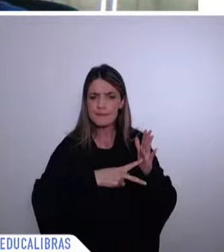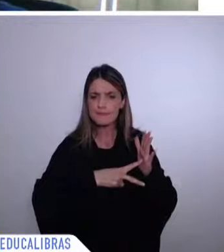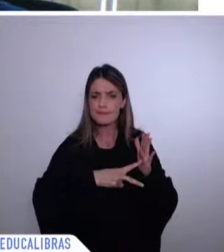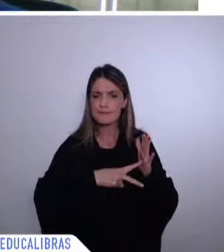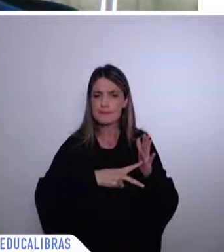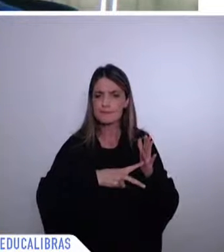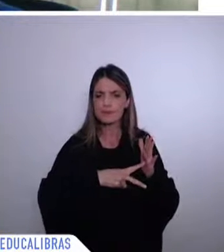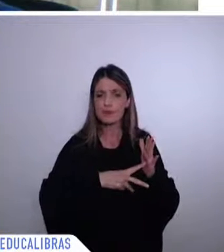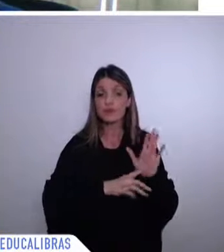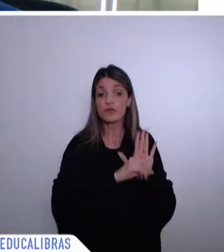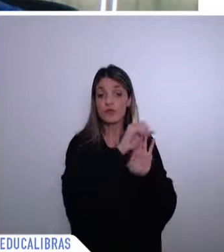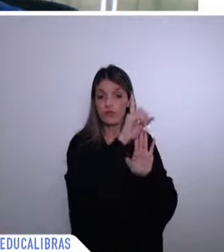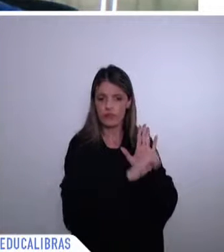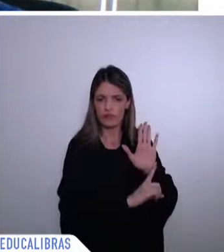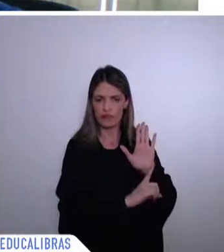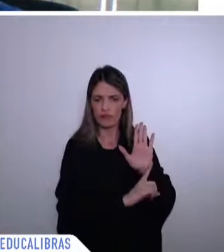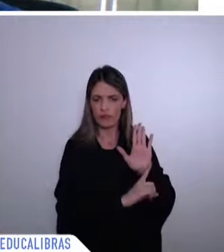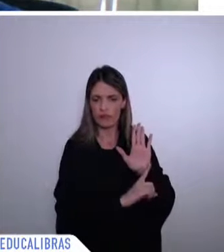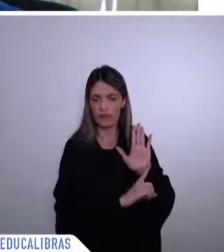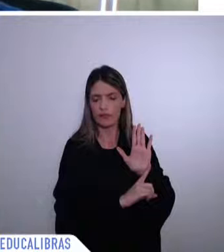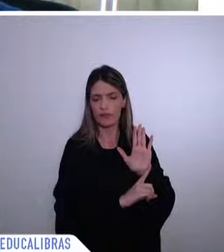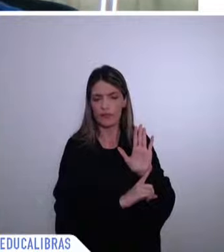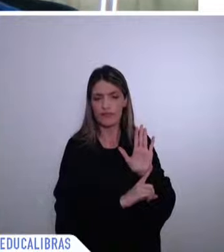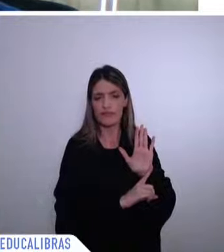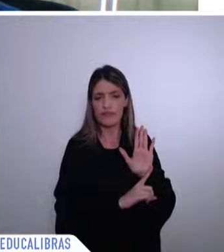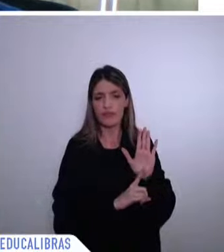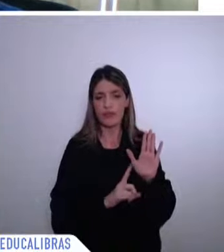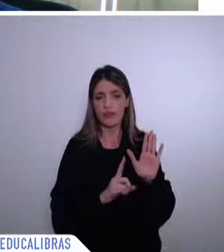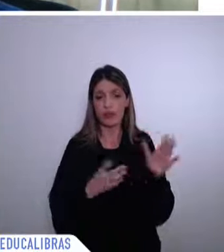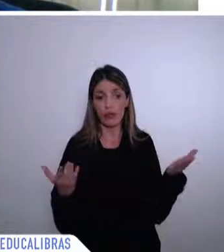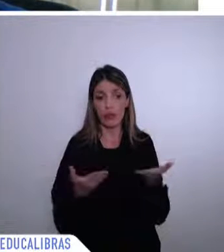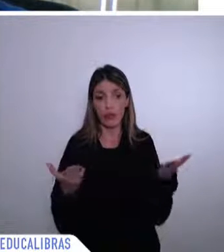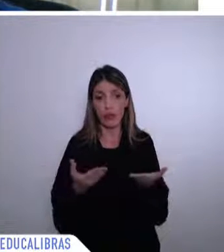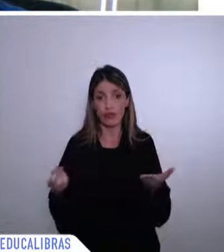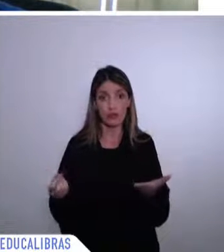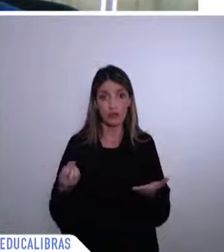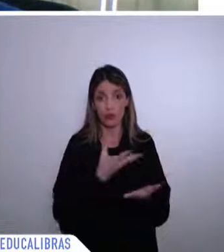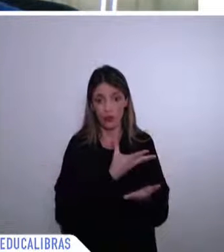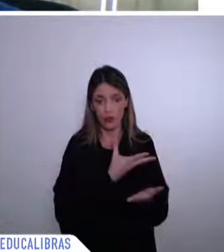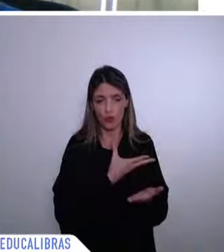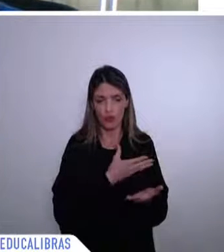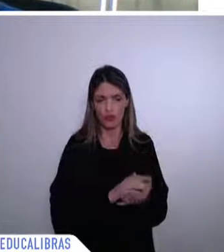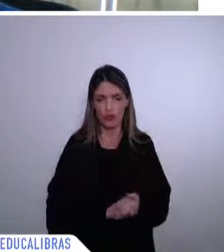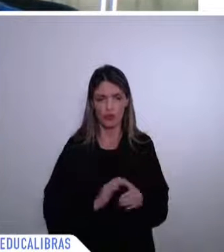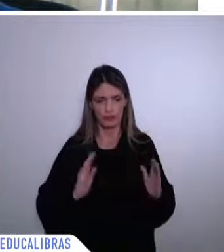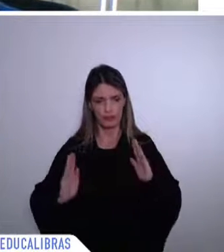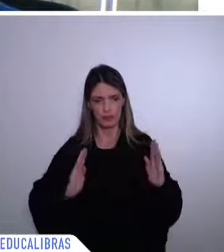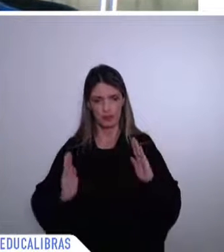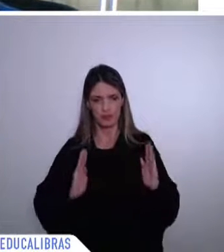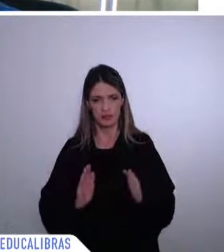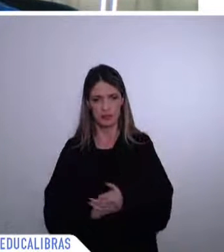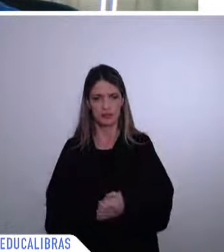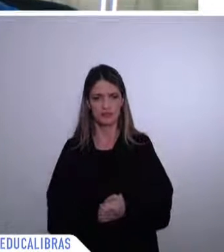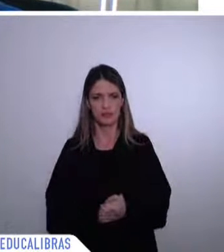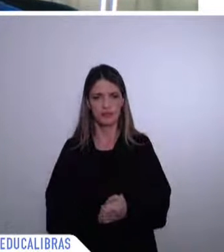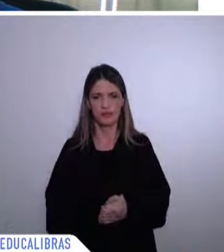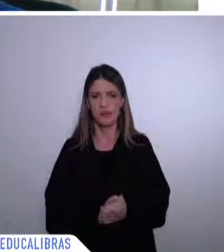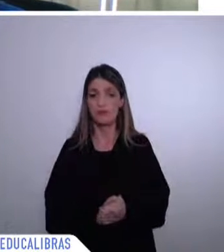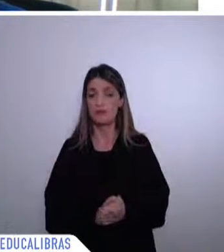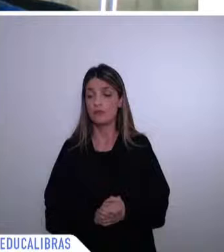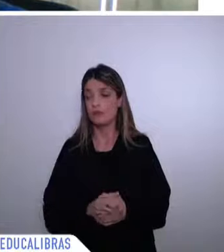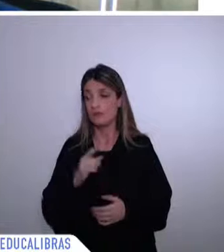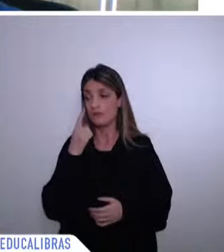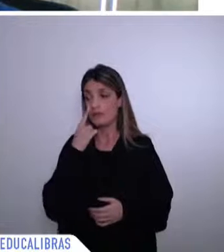their organizations. And today we live a new reality, and this reality is something